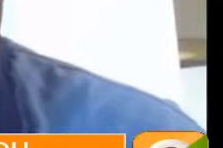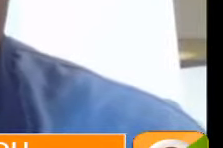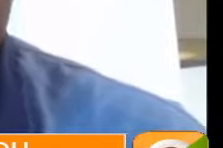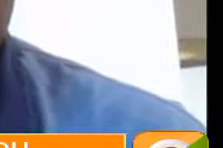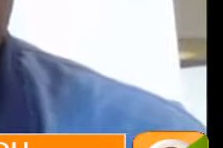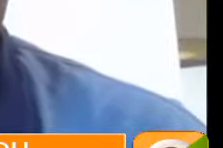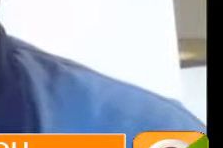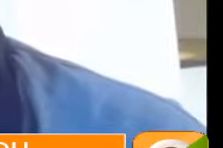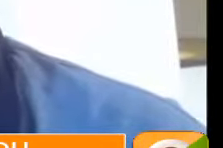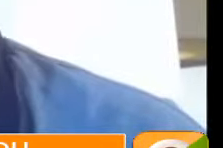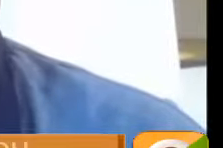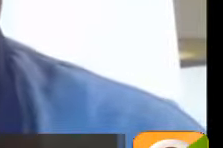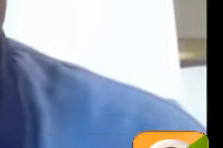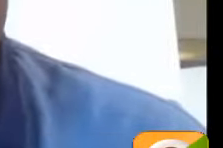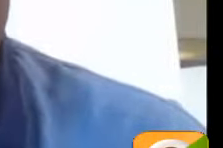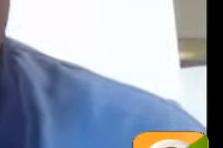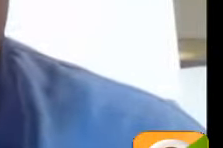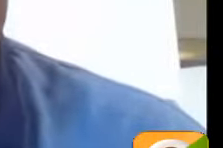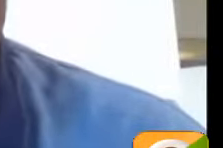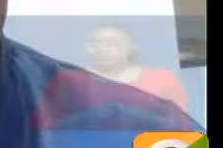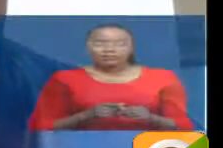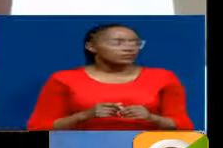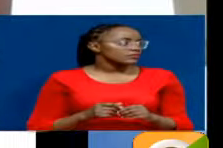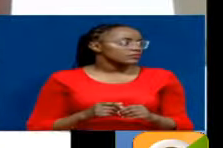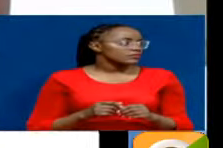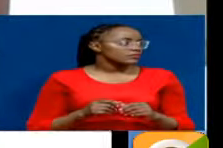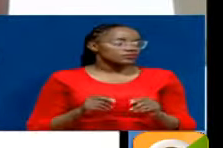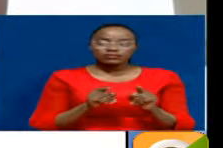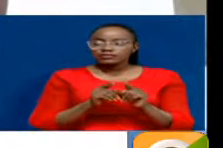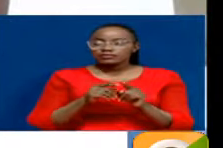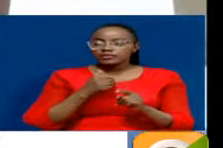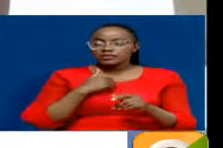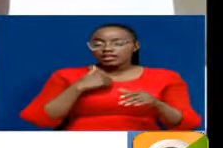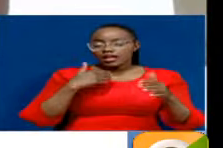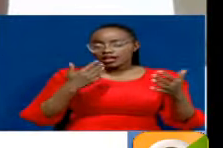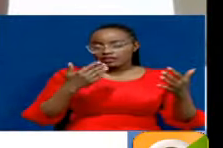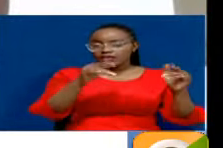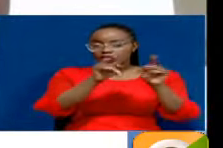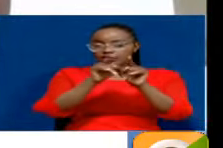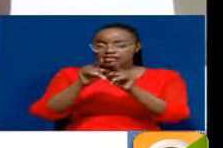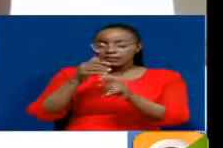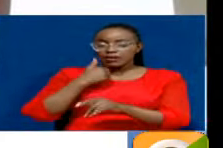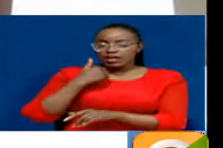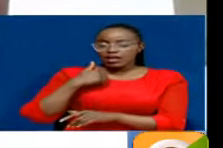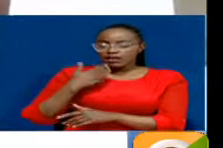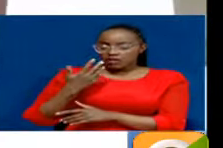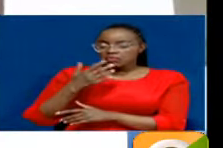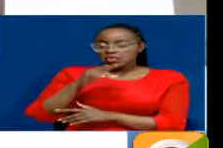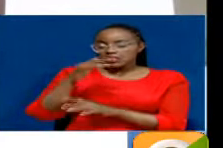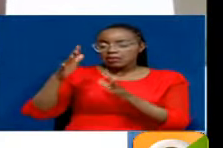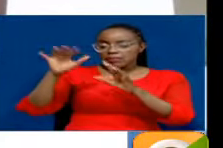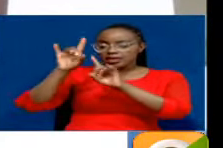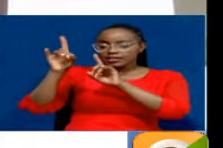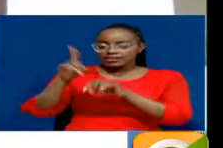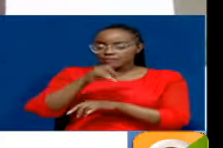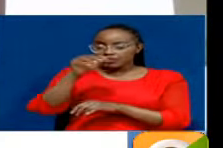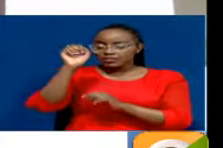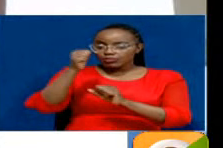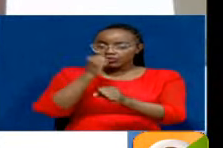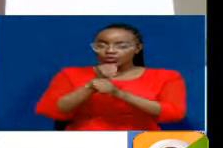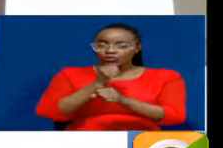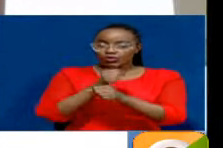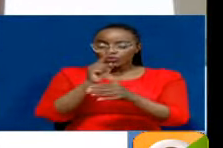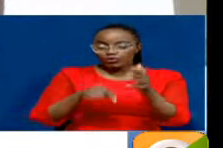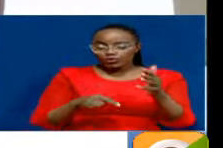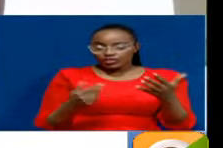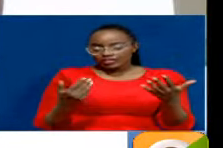from other countries, we realize that we are not very way off the mark. So the biggest mistake we can do,